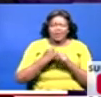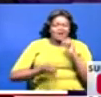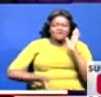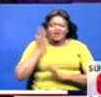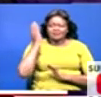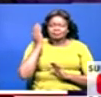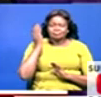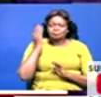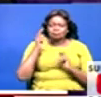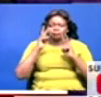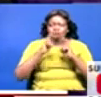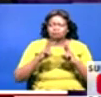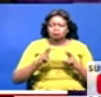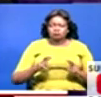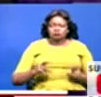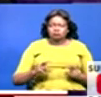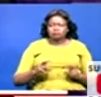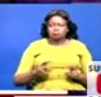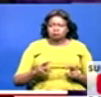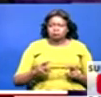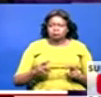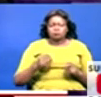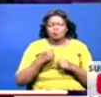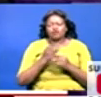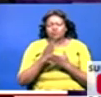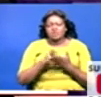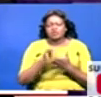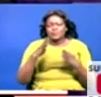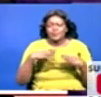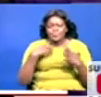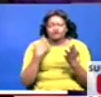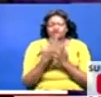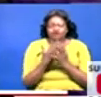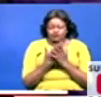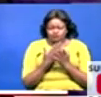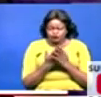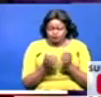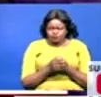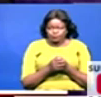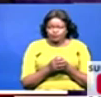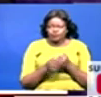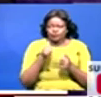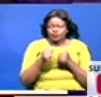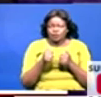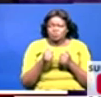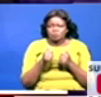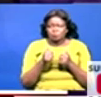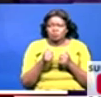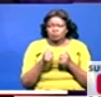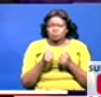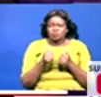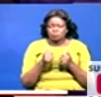to investigate and charge the perpetrators of this election offences, which were geared towards subverting the